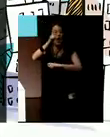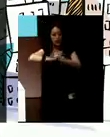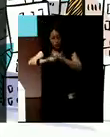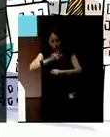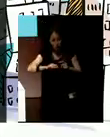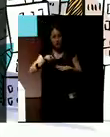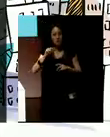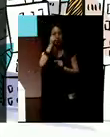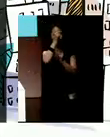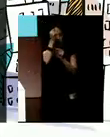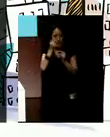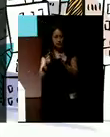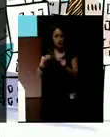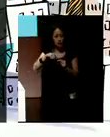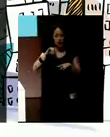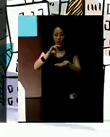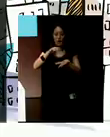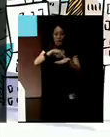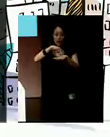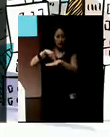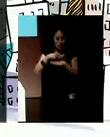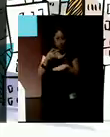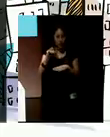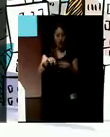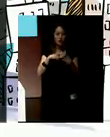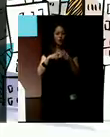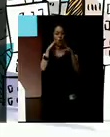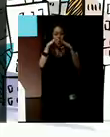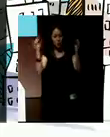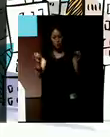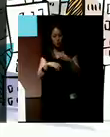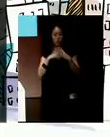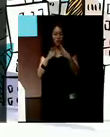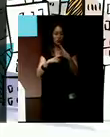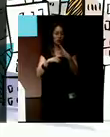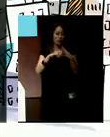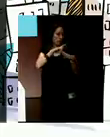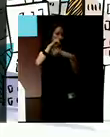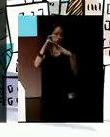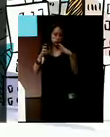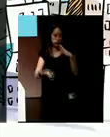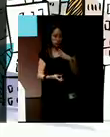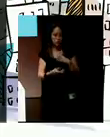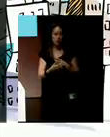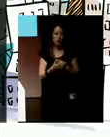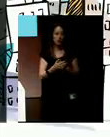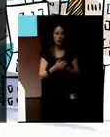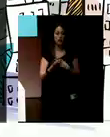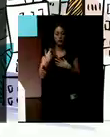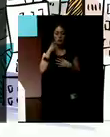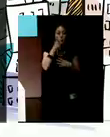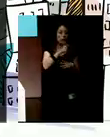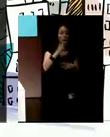organizations, and universities. A few words about